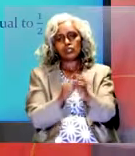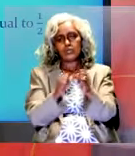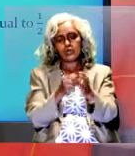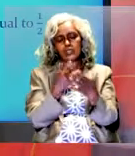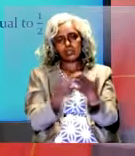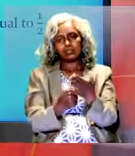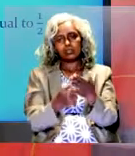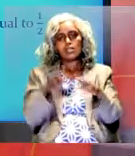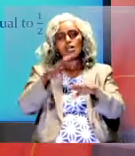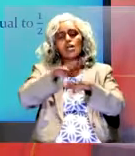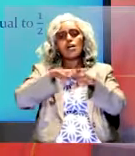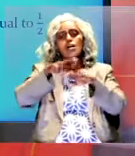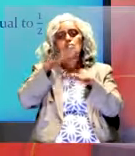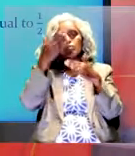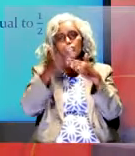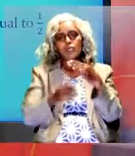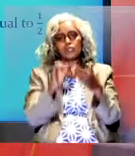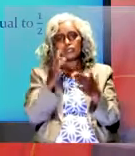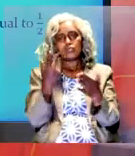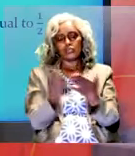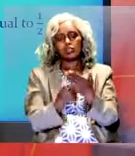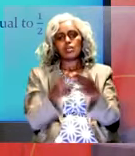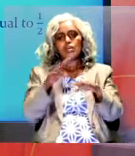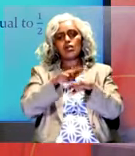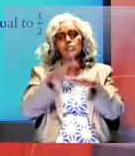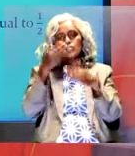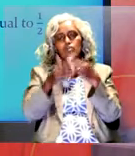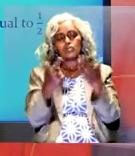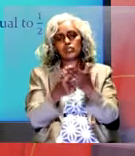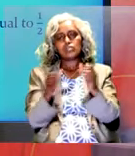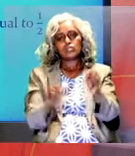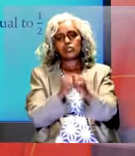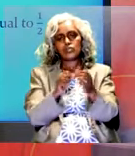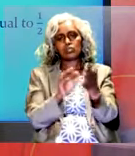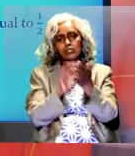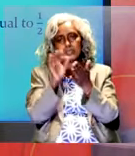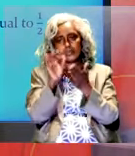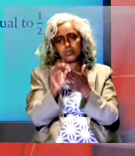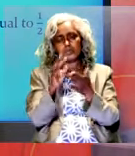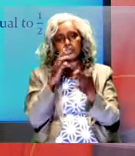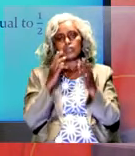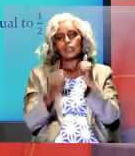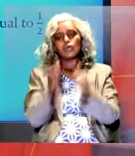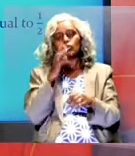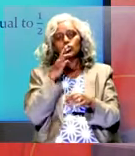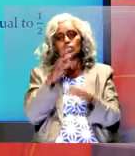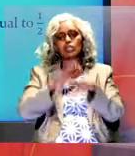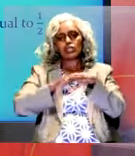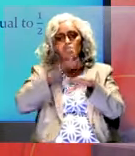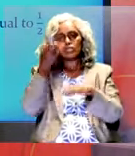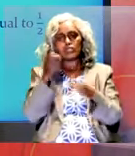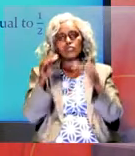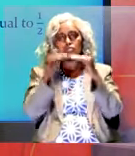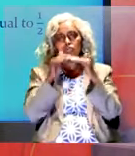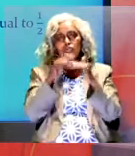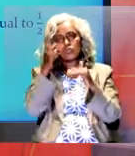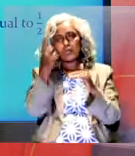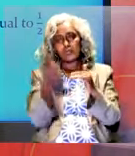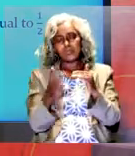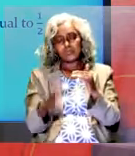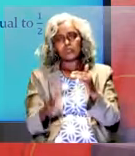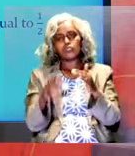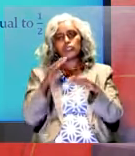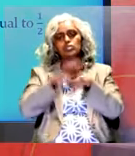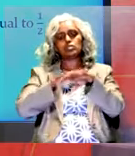So its upper bounds of the upper bounds of this sequence are numbers which are greater than or equal to 1 over 2. The